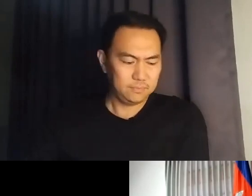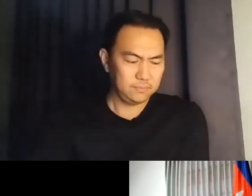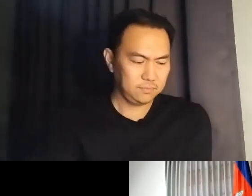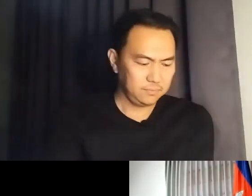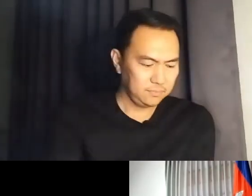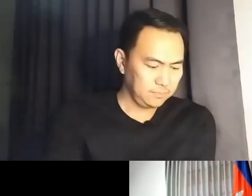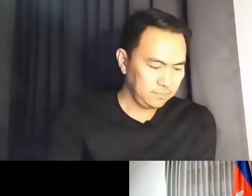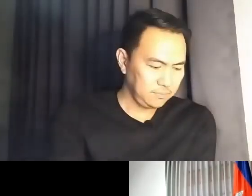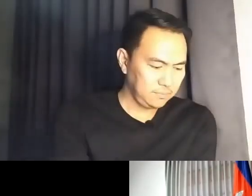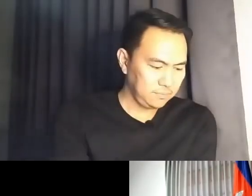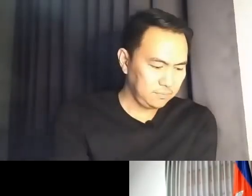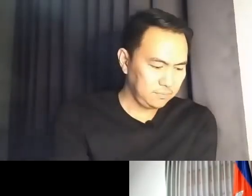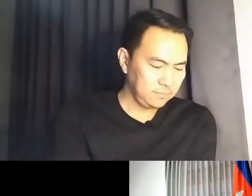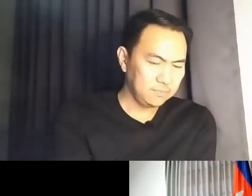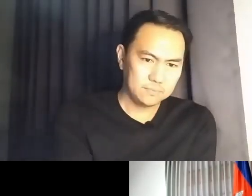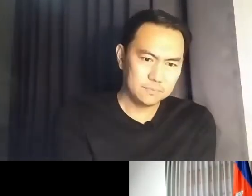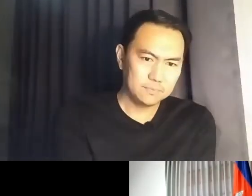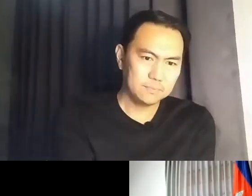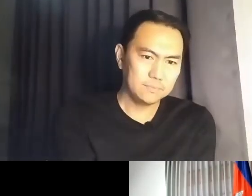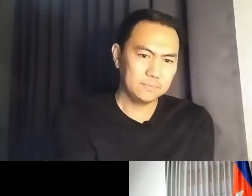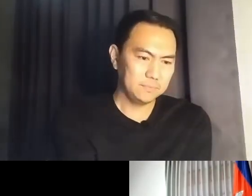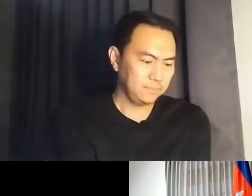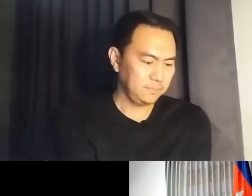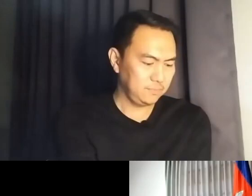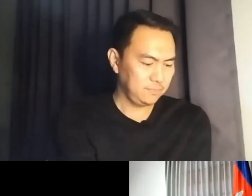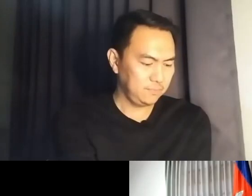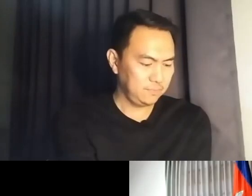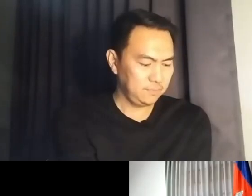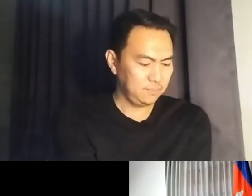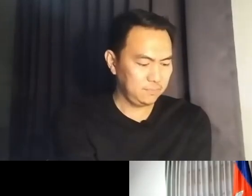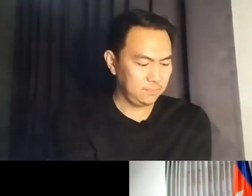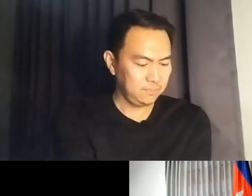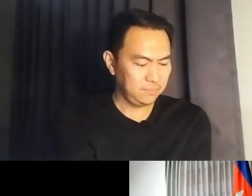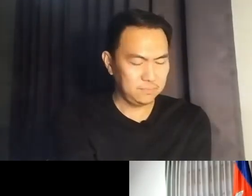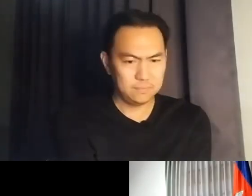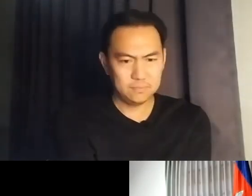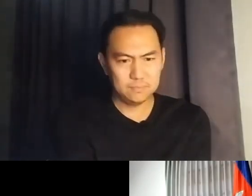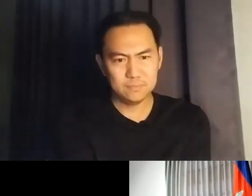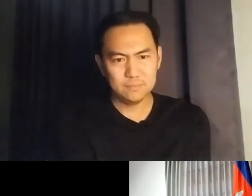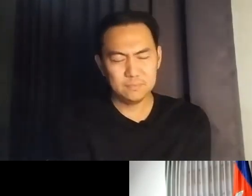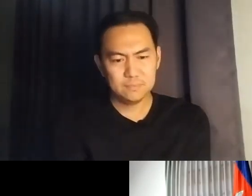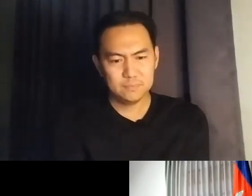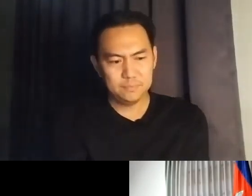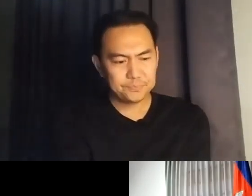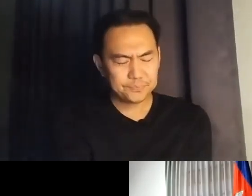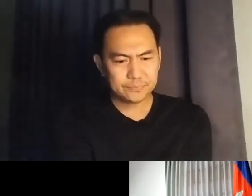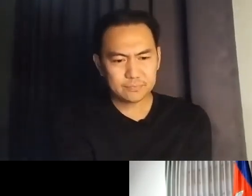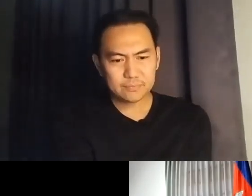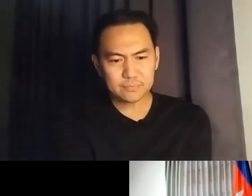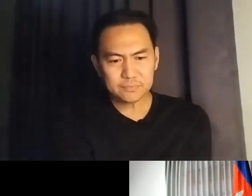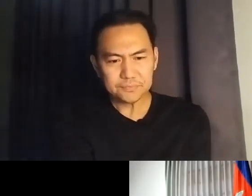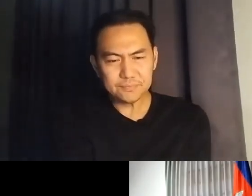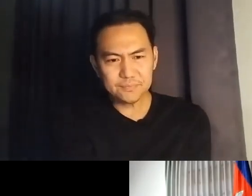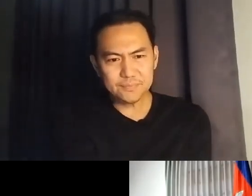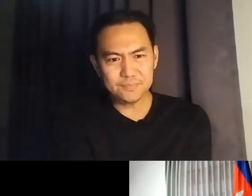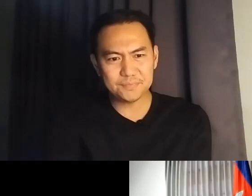be more shorter than before, so can solve the problem a bit,